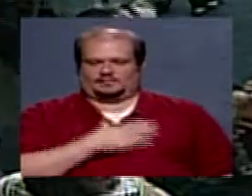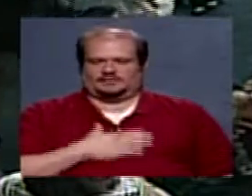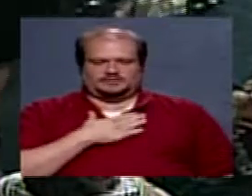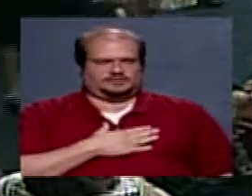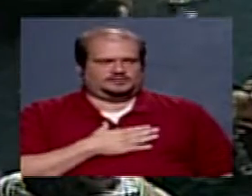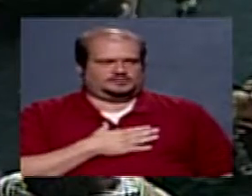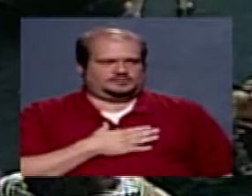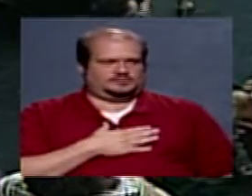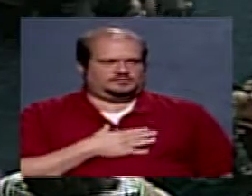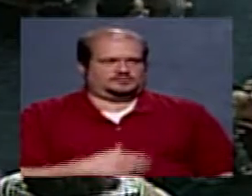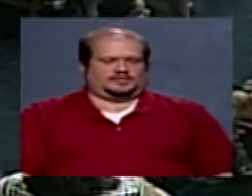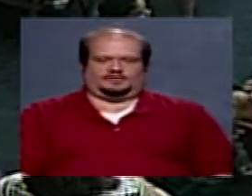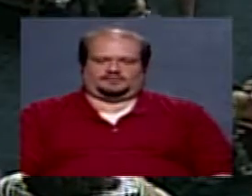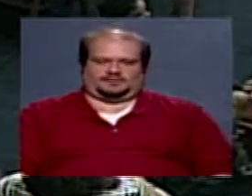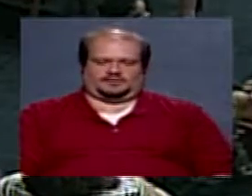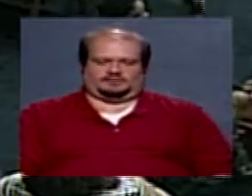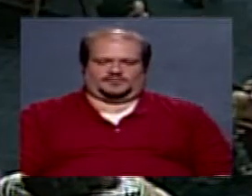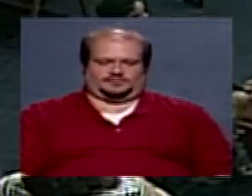please.